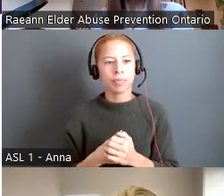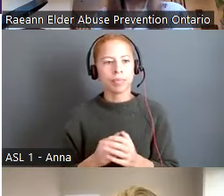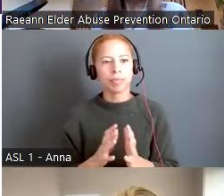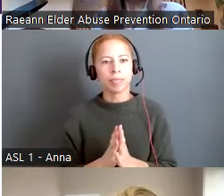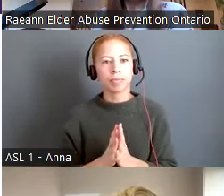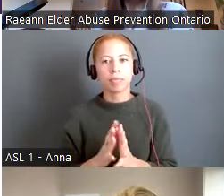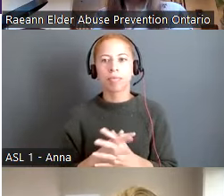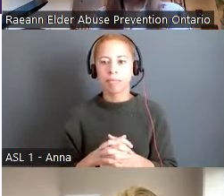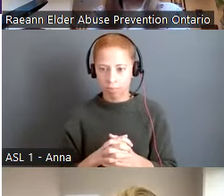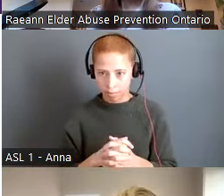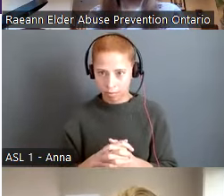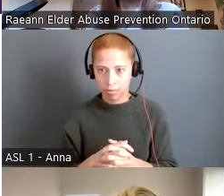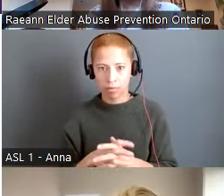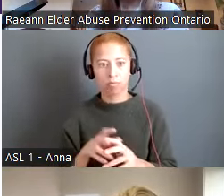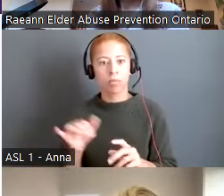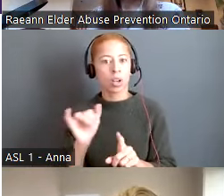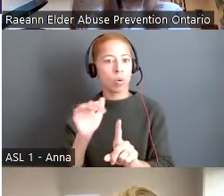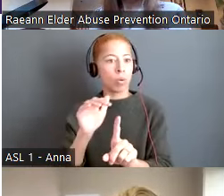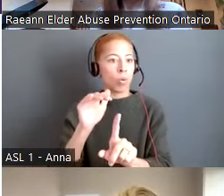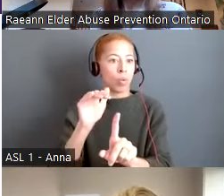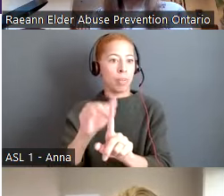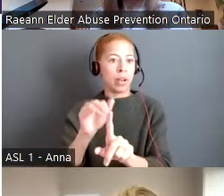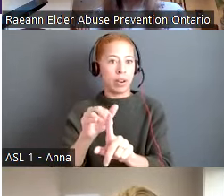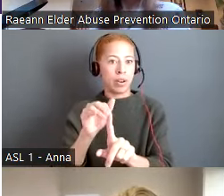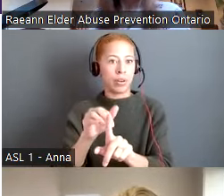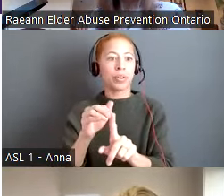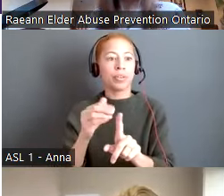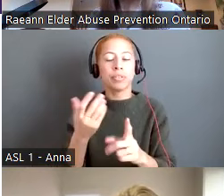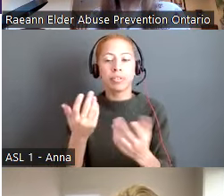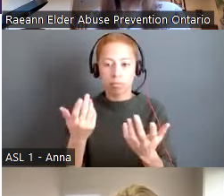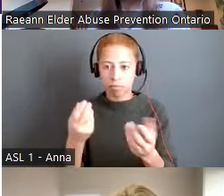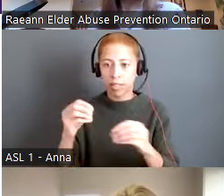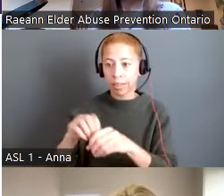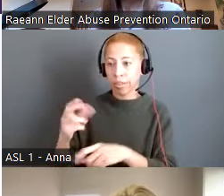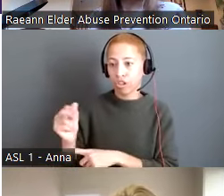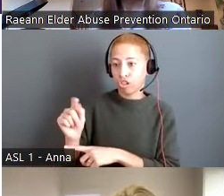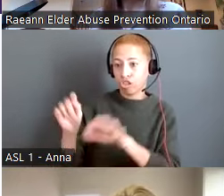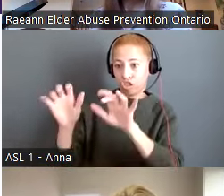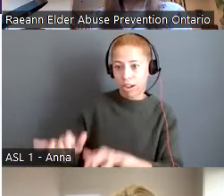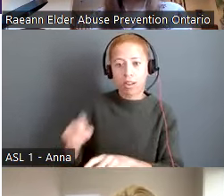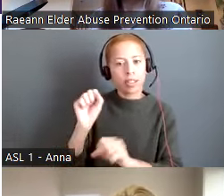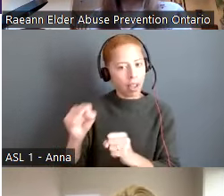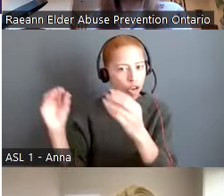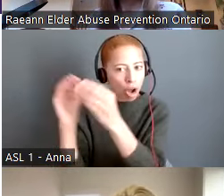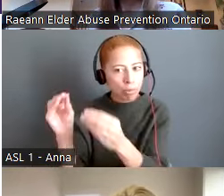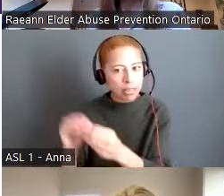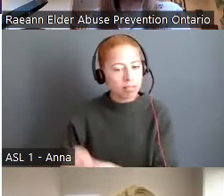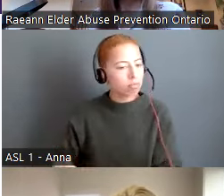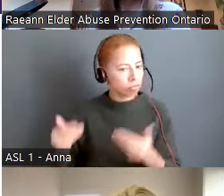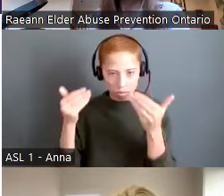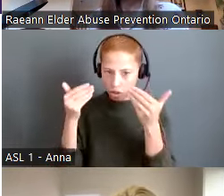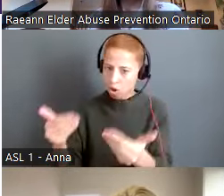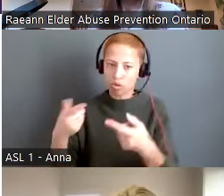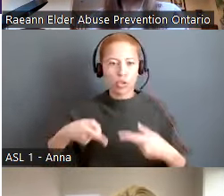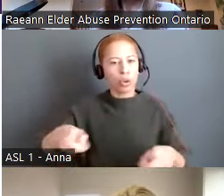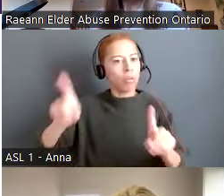Just as a reminder, as I mentioned, you can put comments in the chat box. We always welcome people commenting through the presentation.